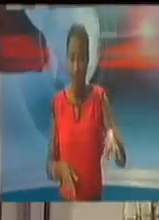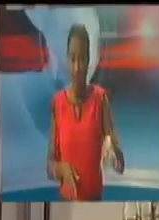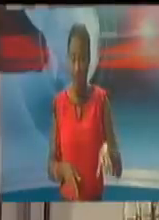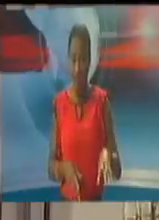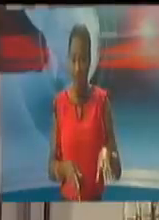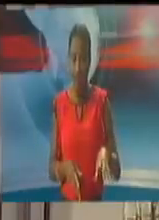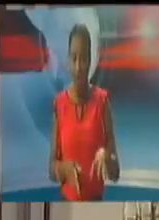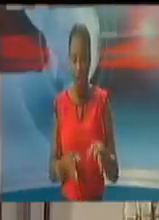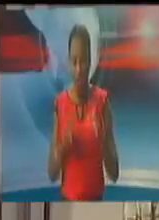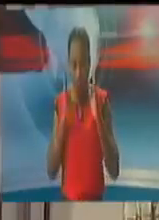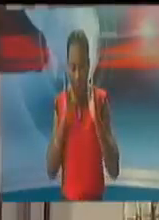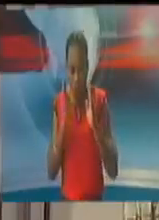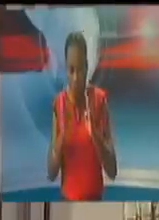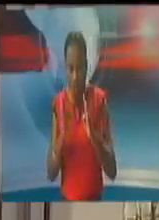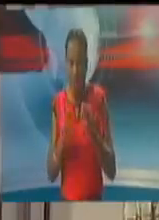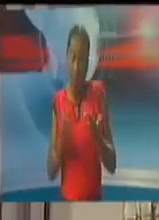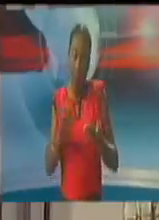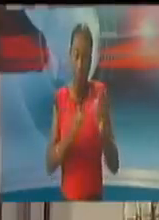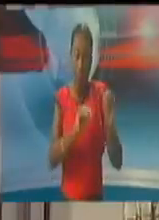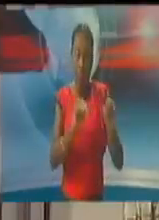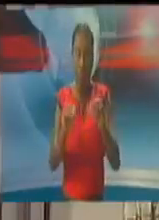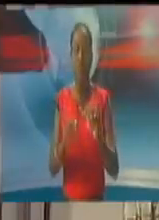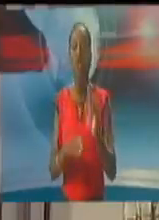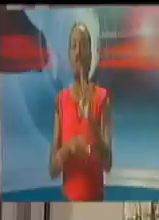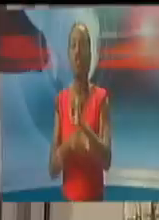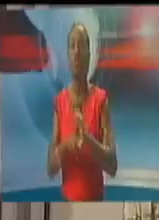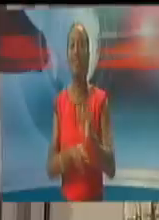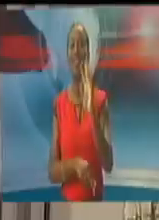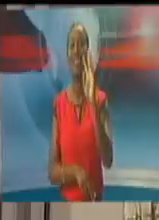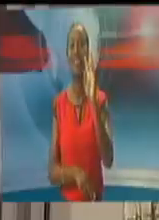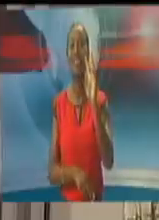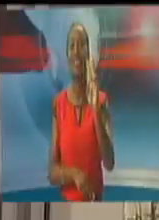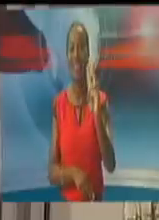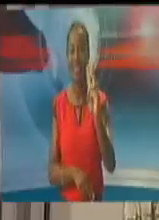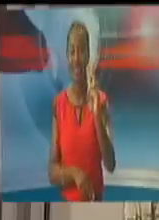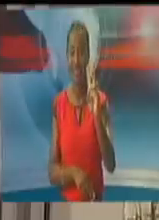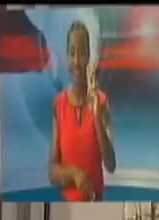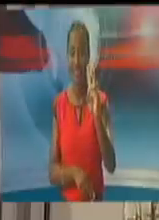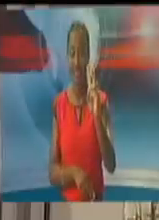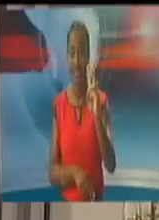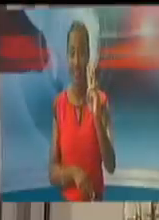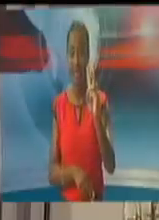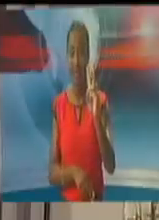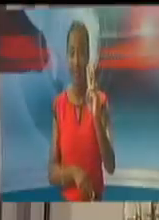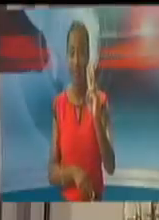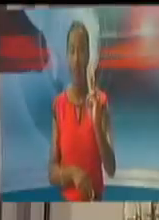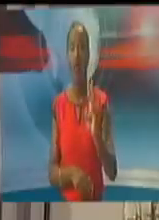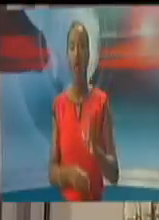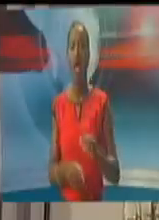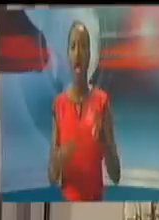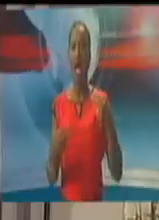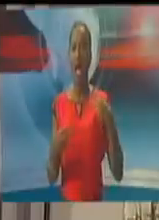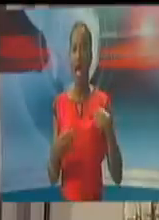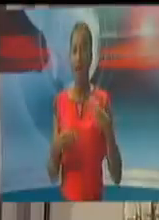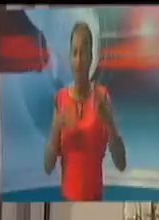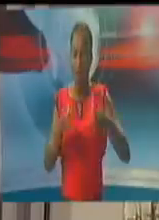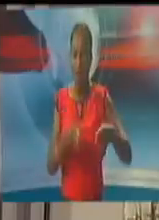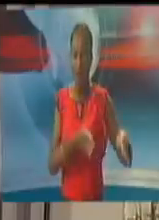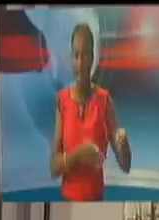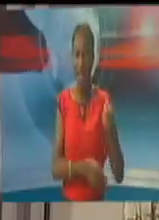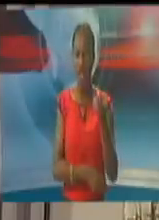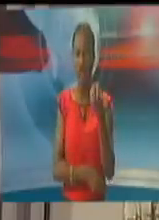are using six of them. So basically, we are using about 50% in terms of the